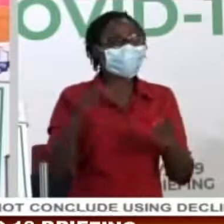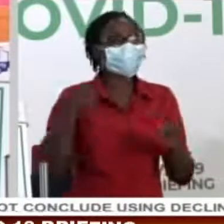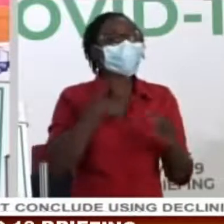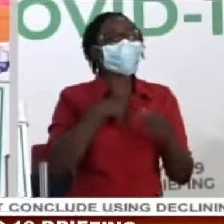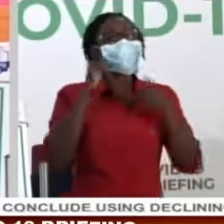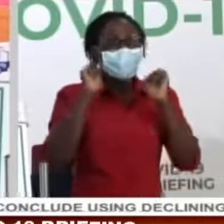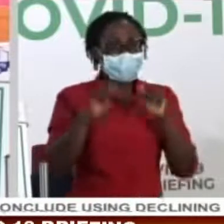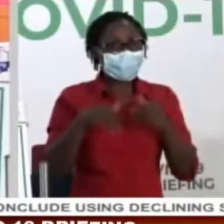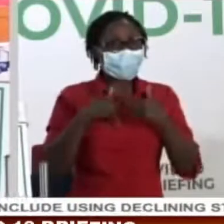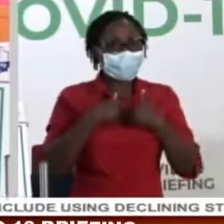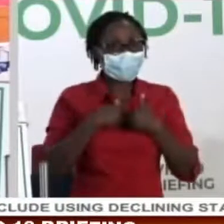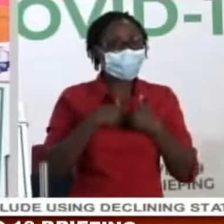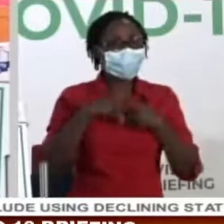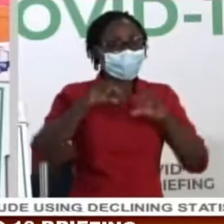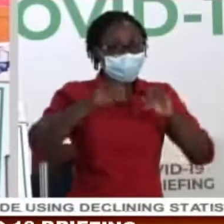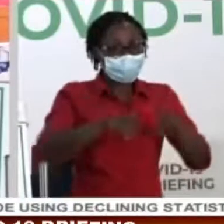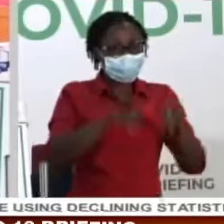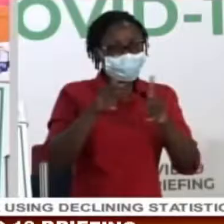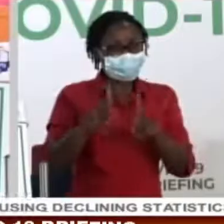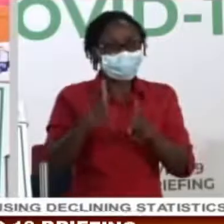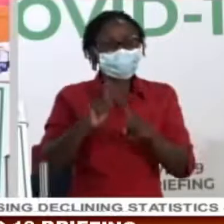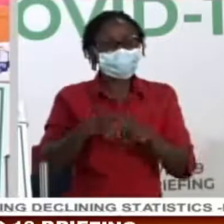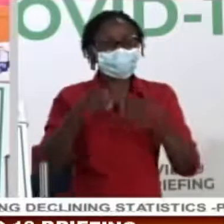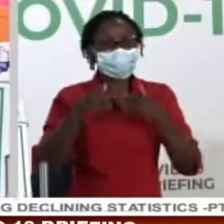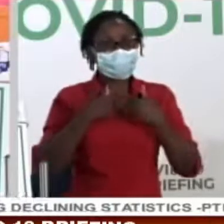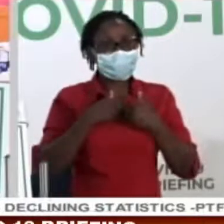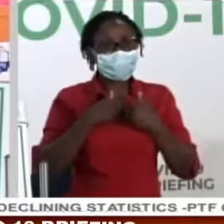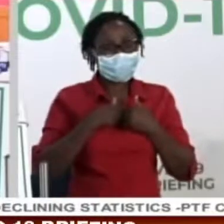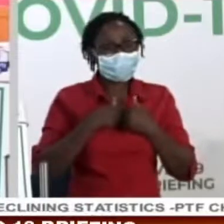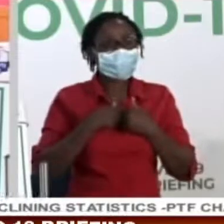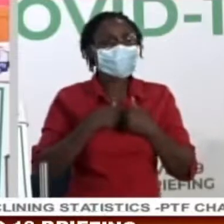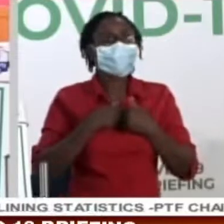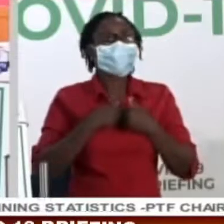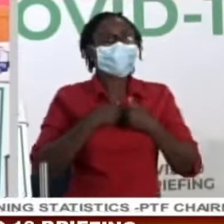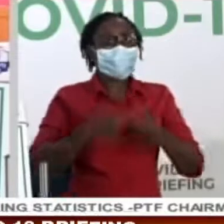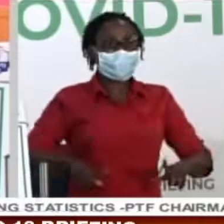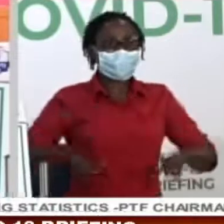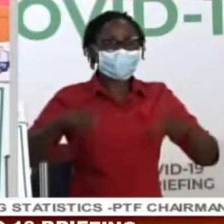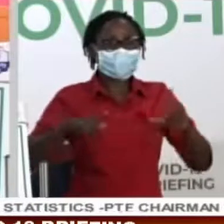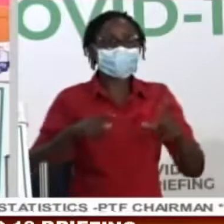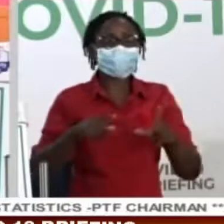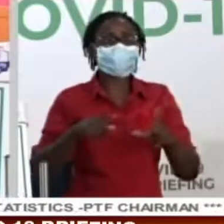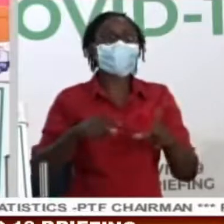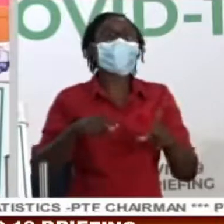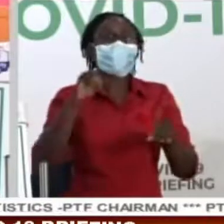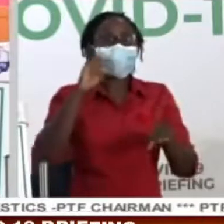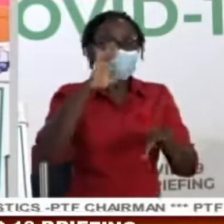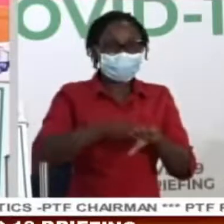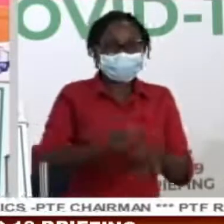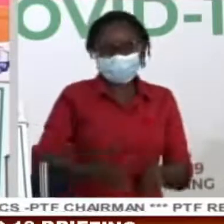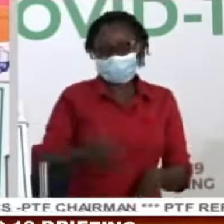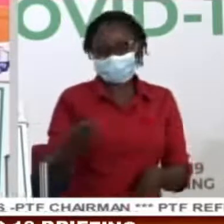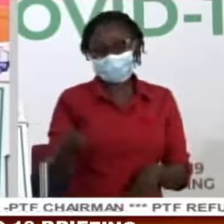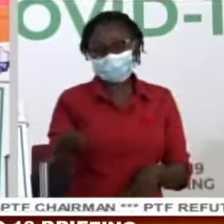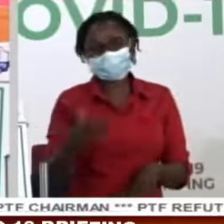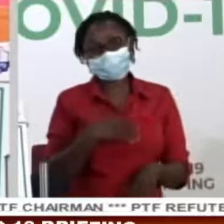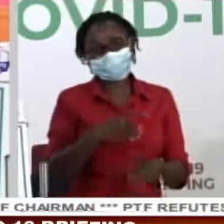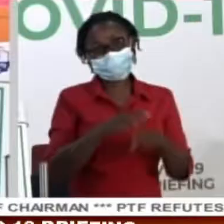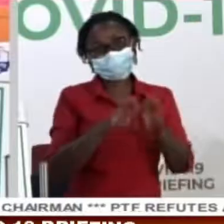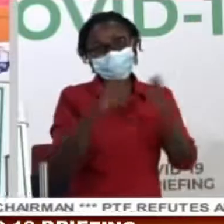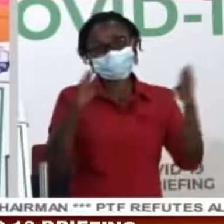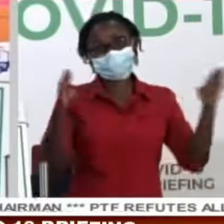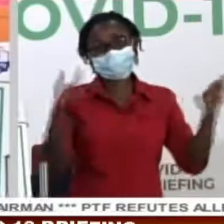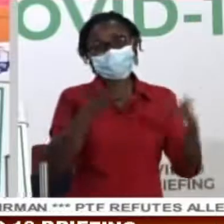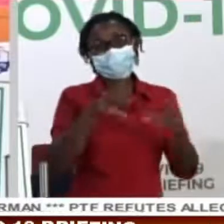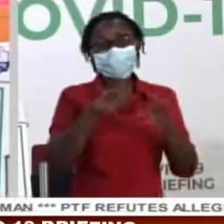of limiting the negative consequences on the economy of easing and opening our